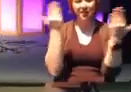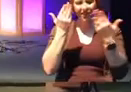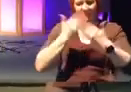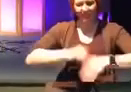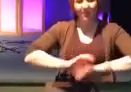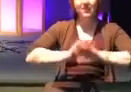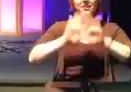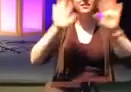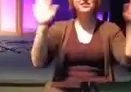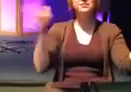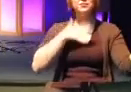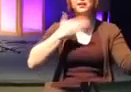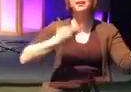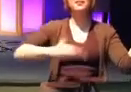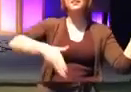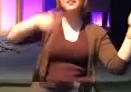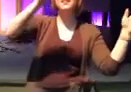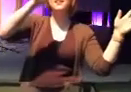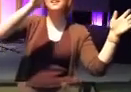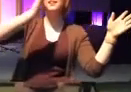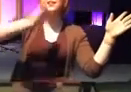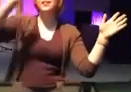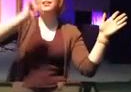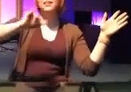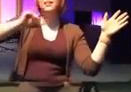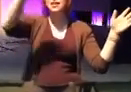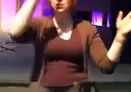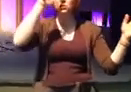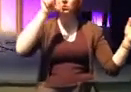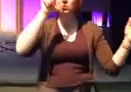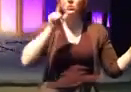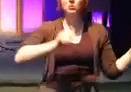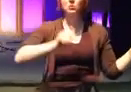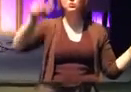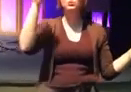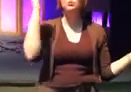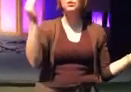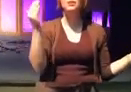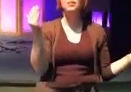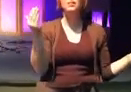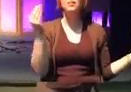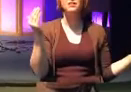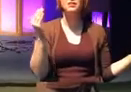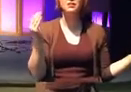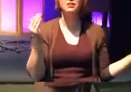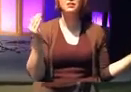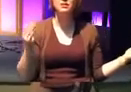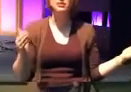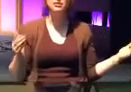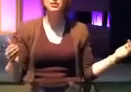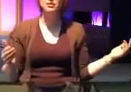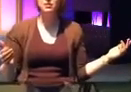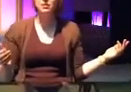the darkness, my God, that is who you